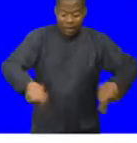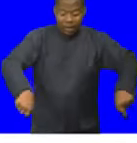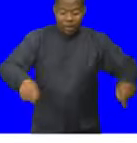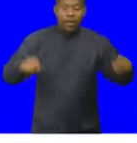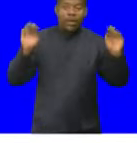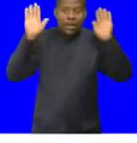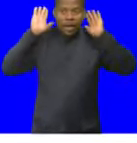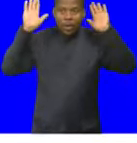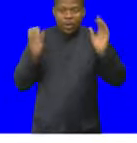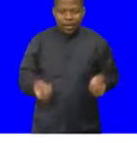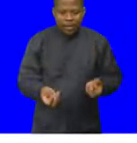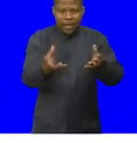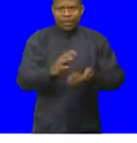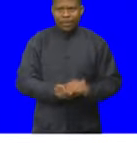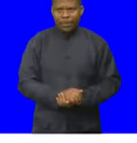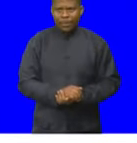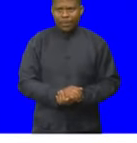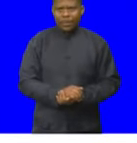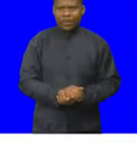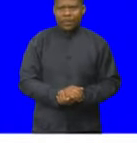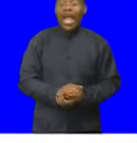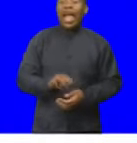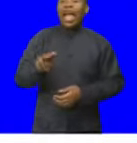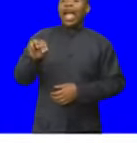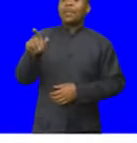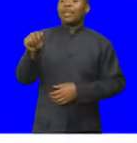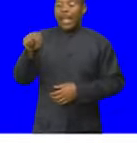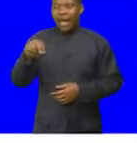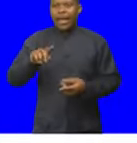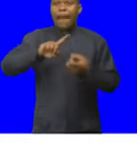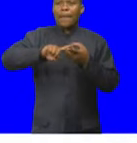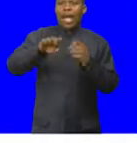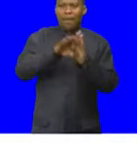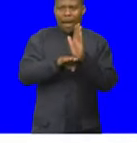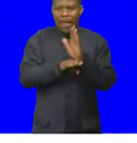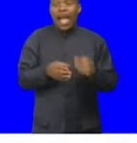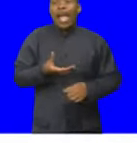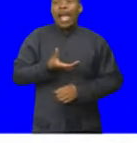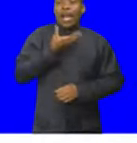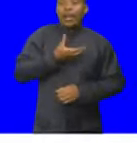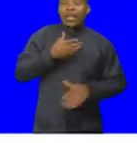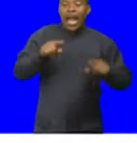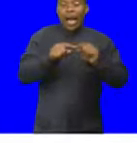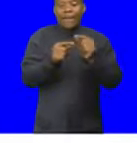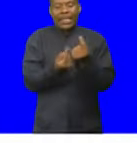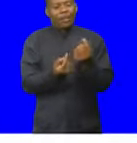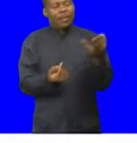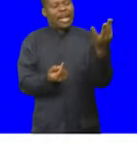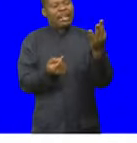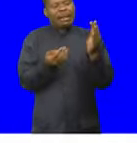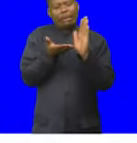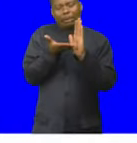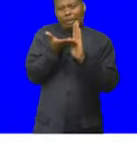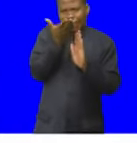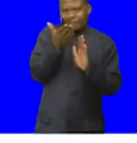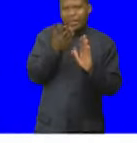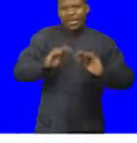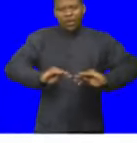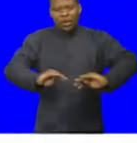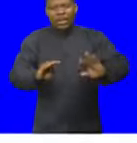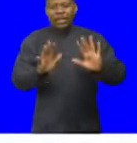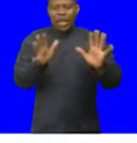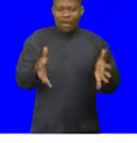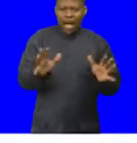Kutemidlalo baqeqeshi bemaqembu lamathathu labonakala semathubeni lamahle ukuthi angaphakamisa indebe ye-M10 Premier League